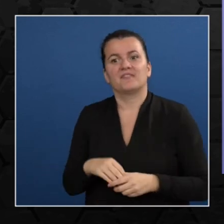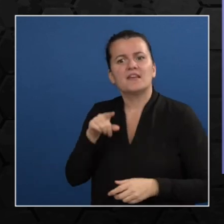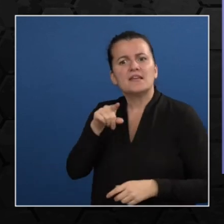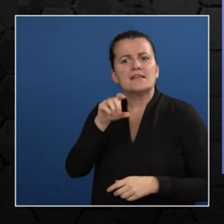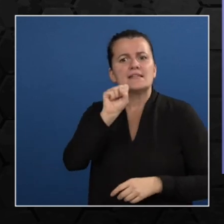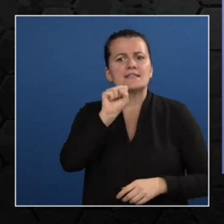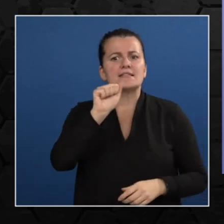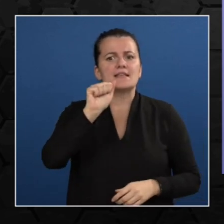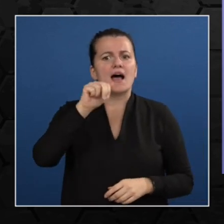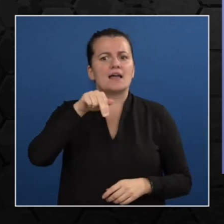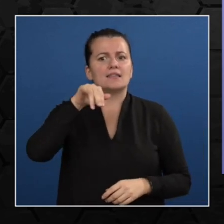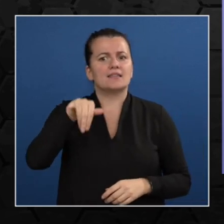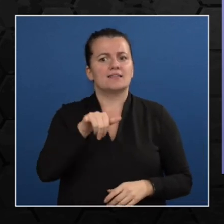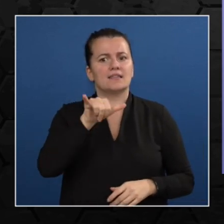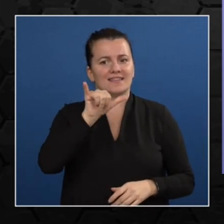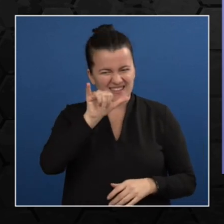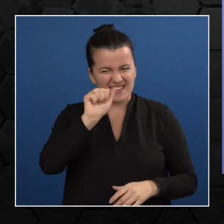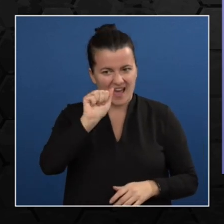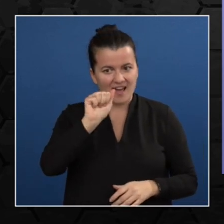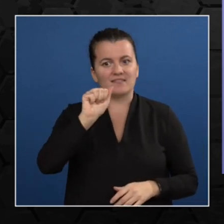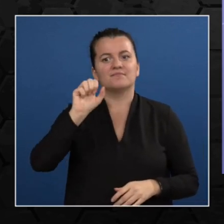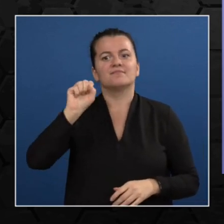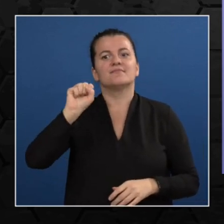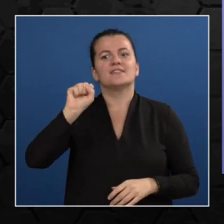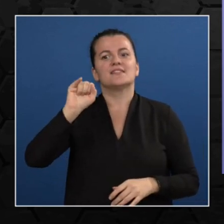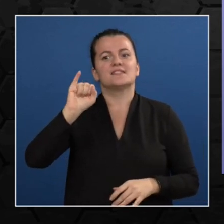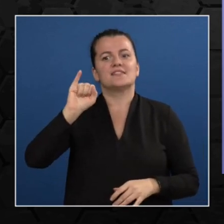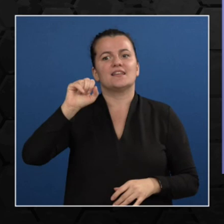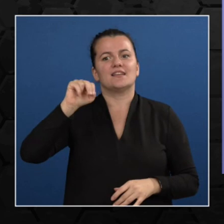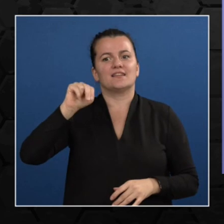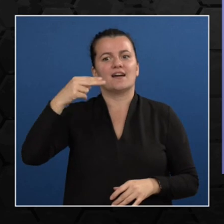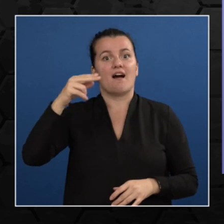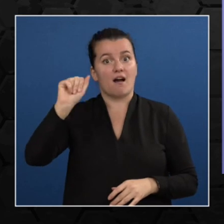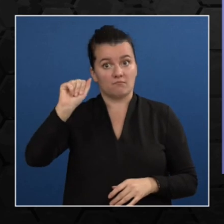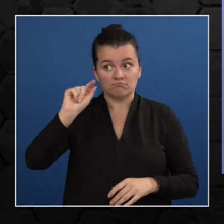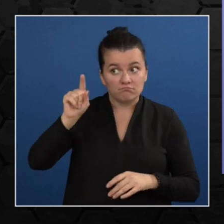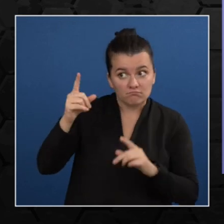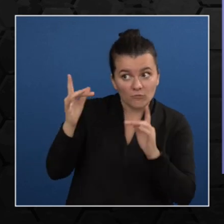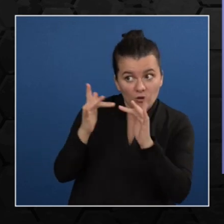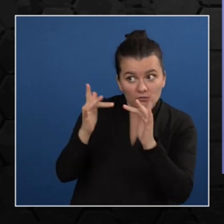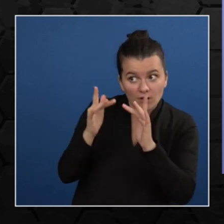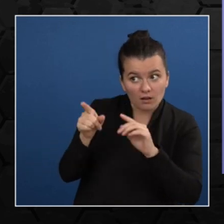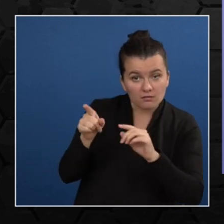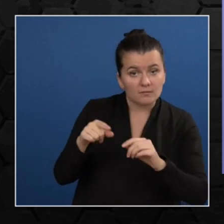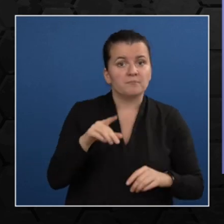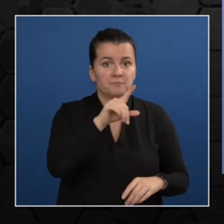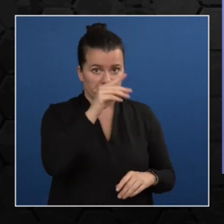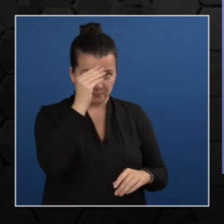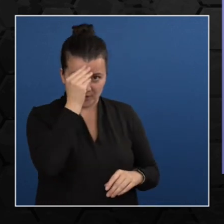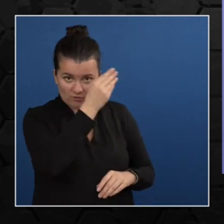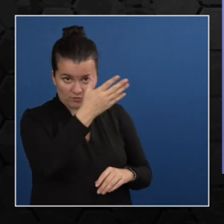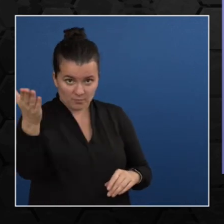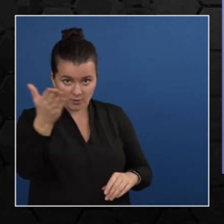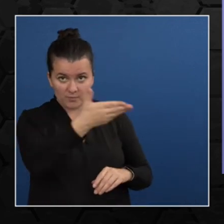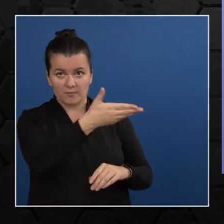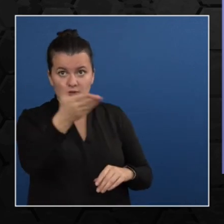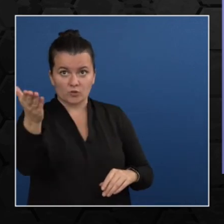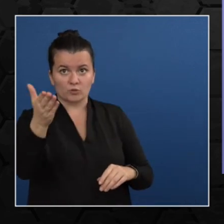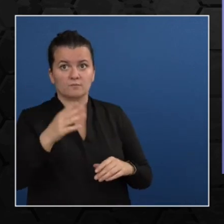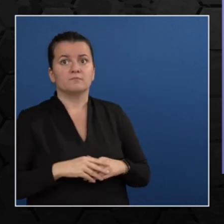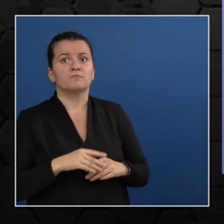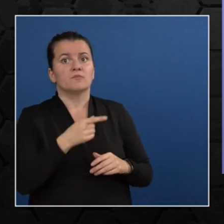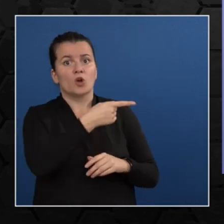Also, while she's connecting, I want to remember everybody that for each model on the Cloud Skill Challenge that you